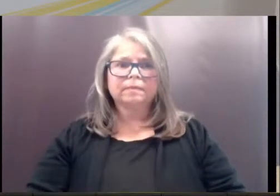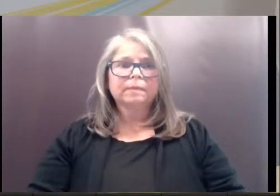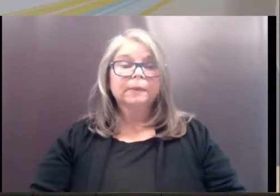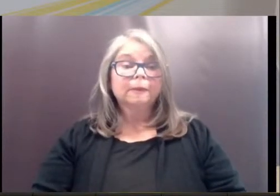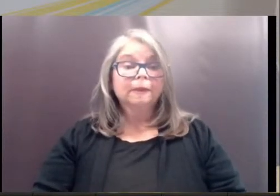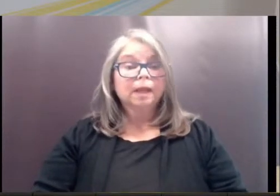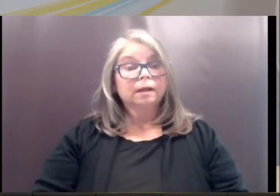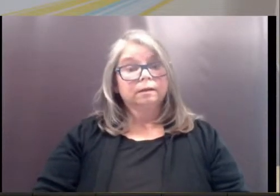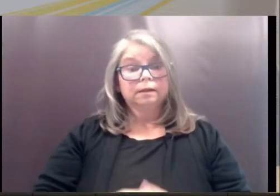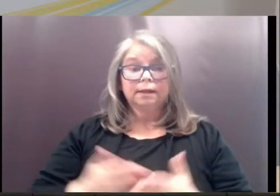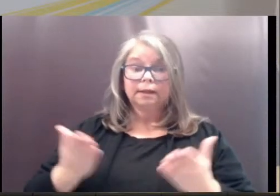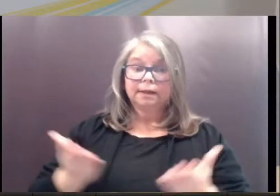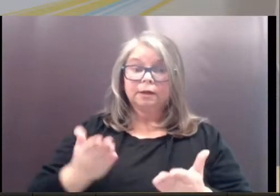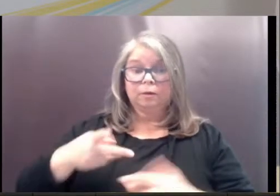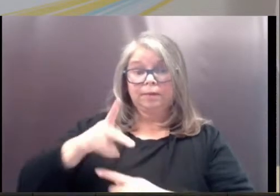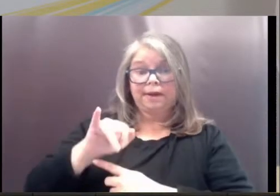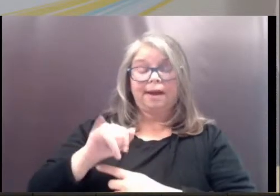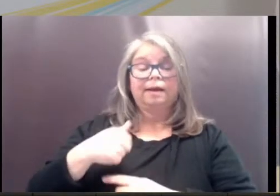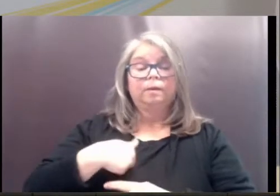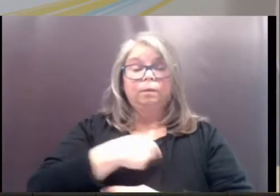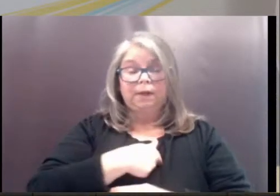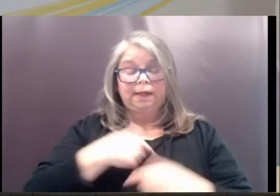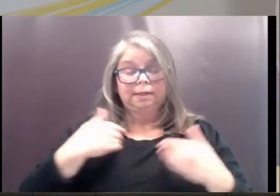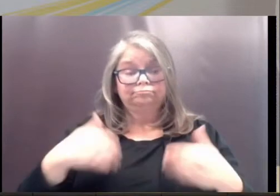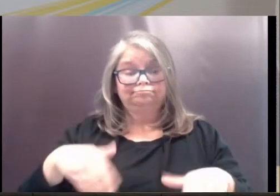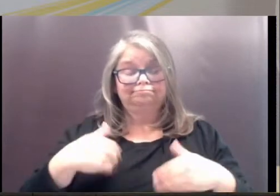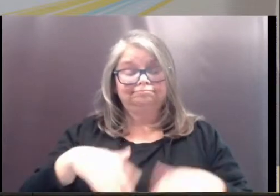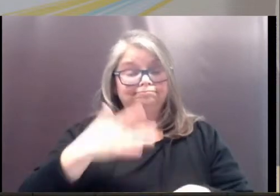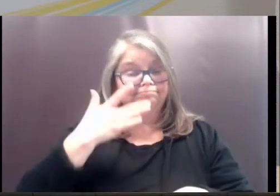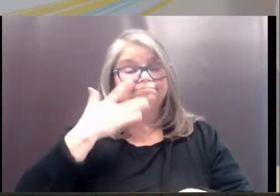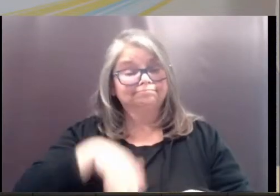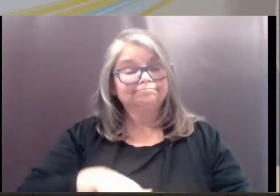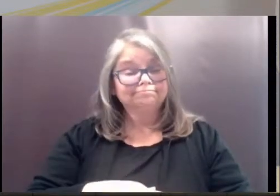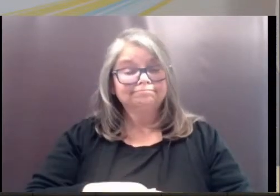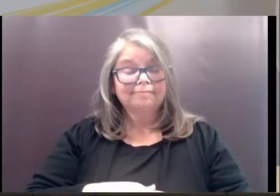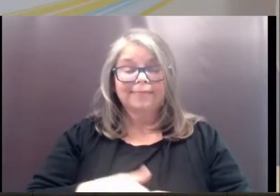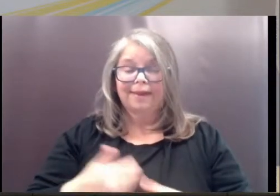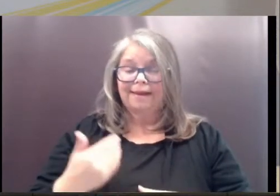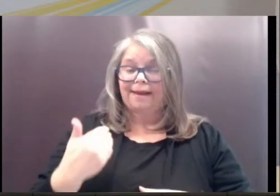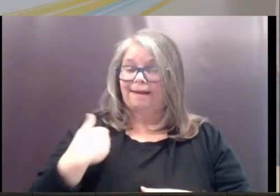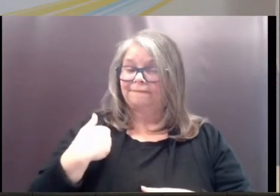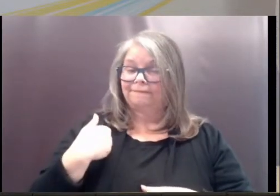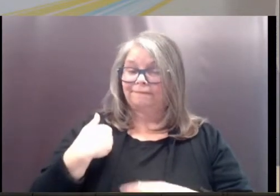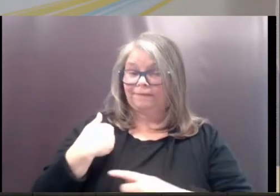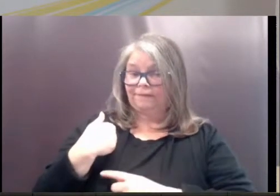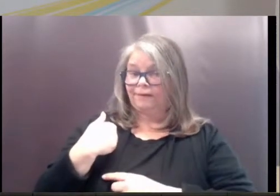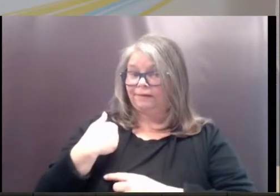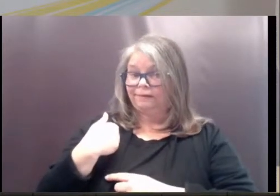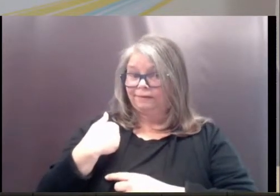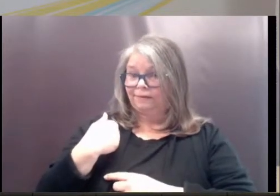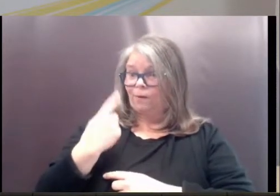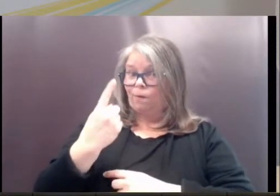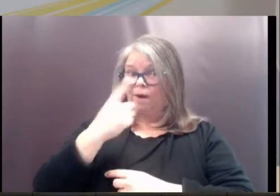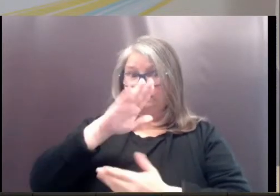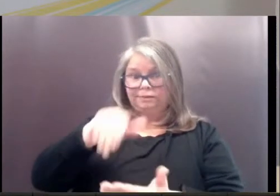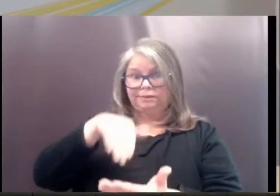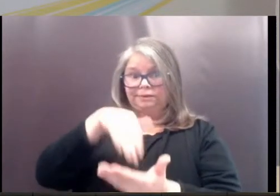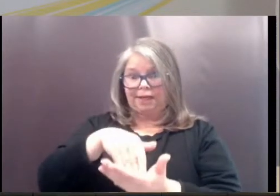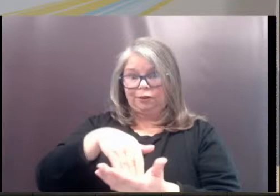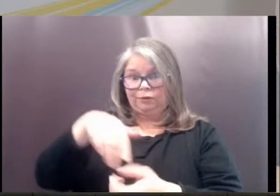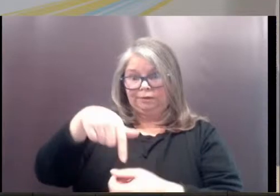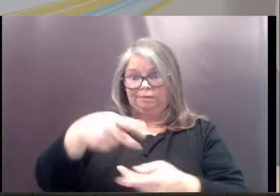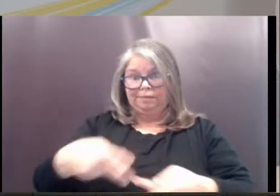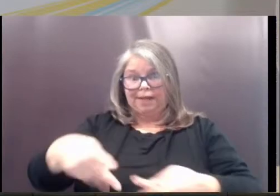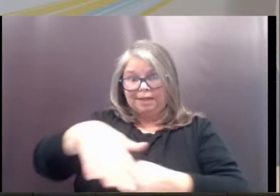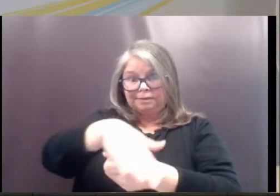we have a sort of central point of most of our vaccinations do come into a provincial pharmacy and